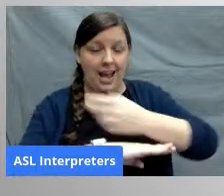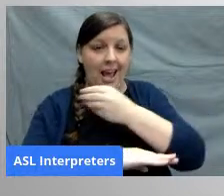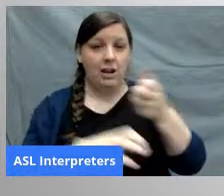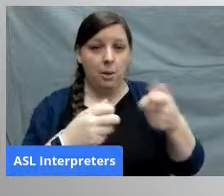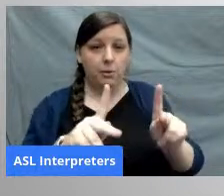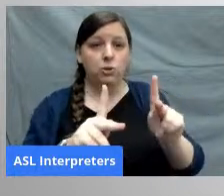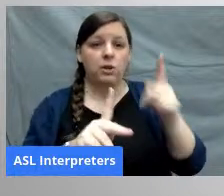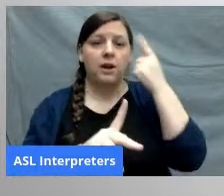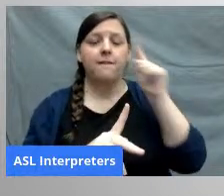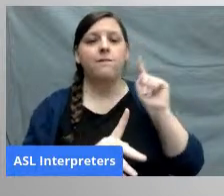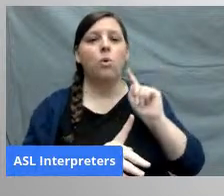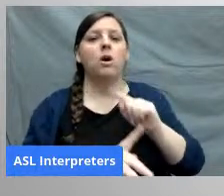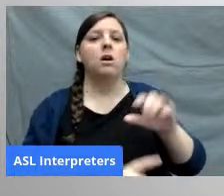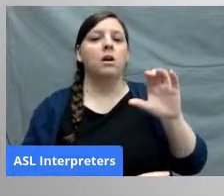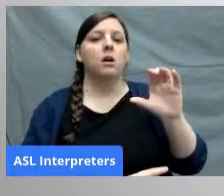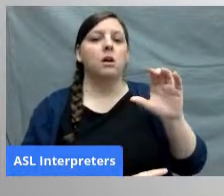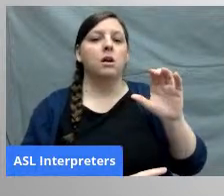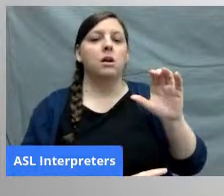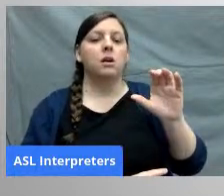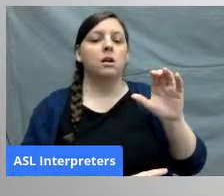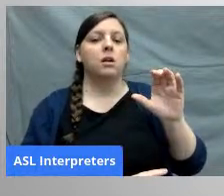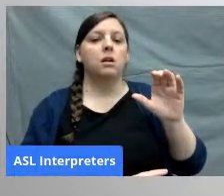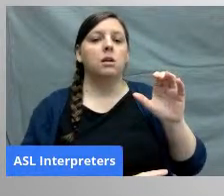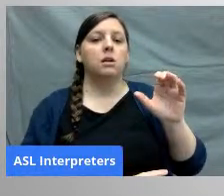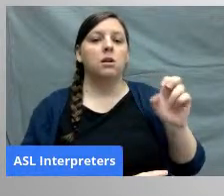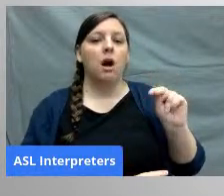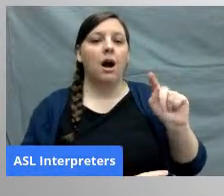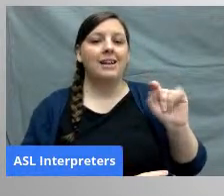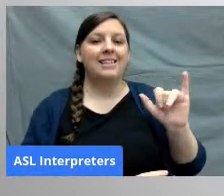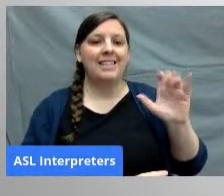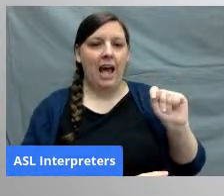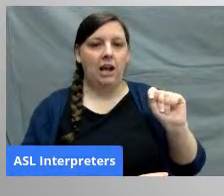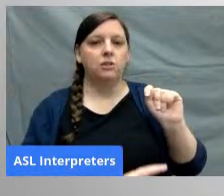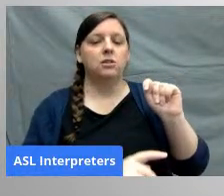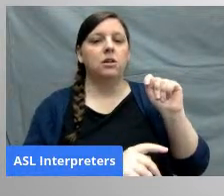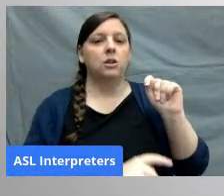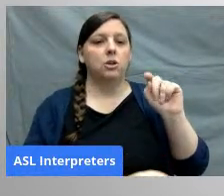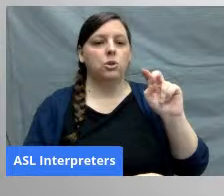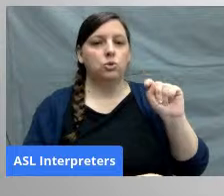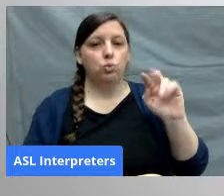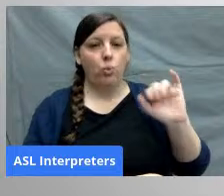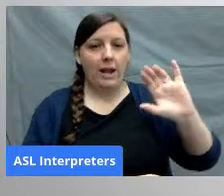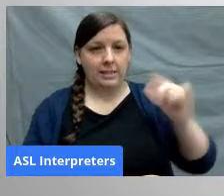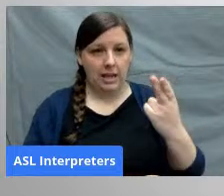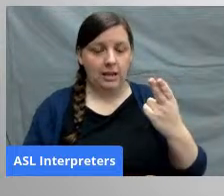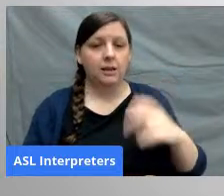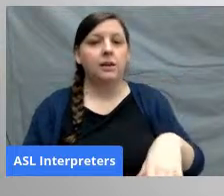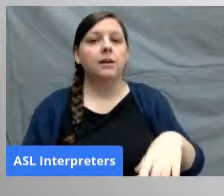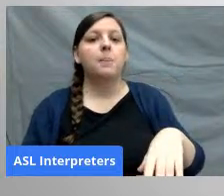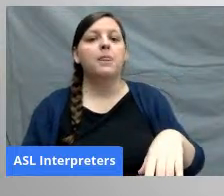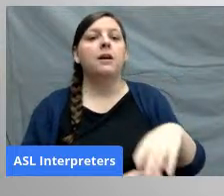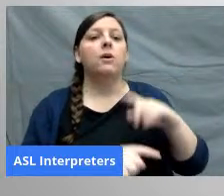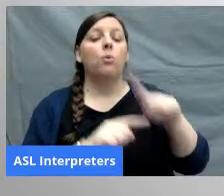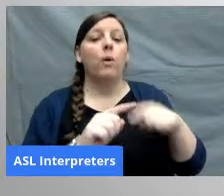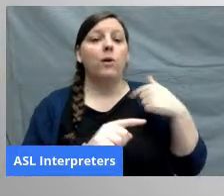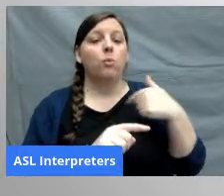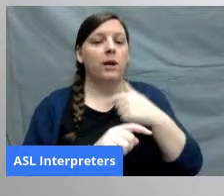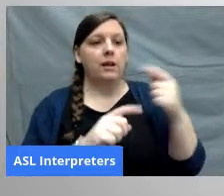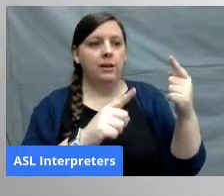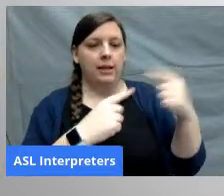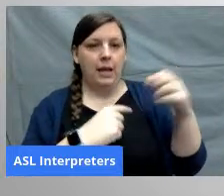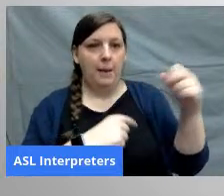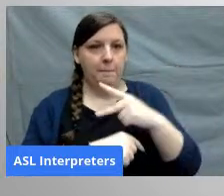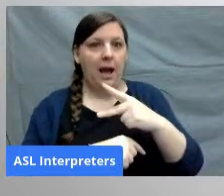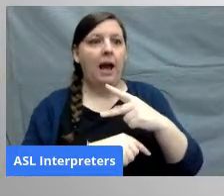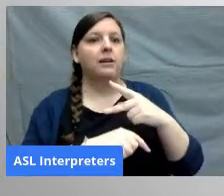back from the Thanksgiving holiday, when that spike occurred, the need for contact tracing also occurred, and we could not